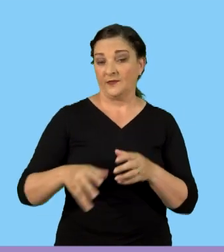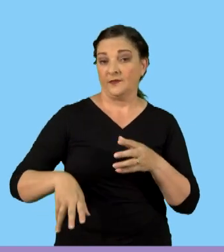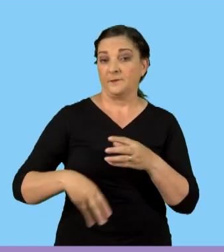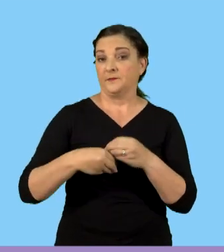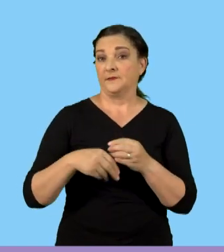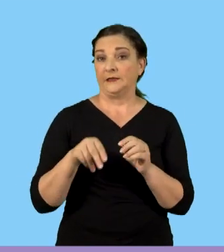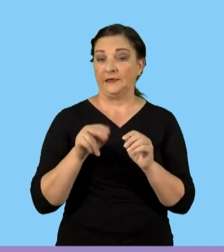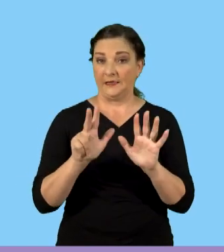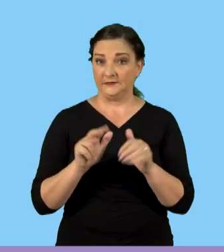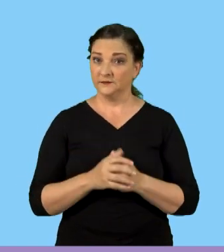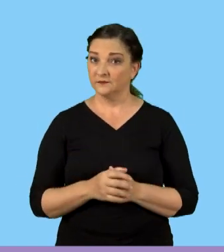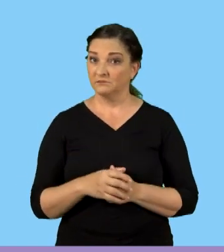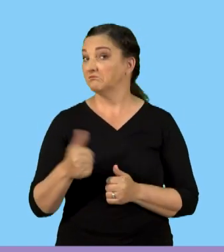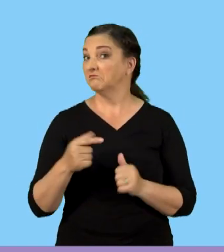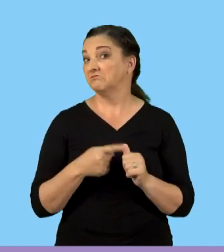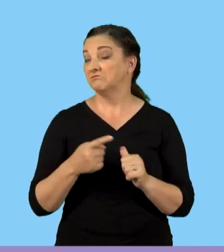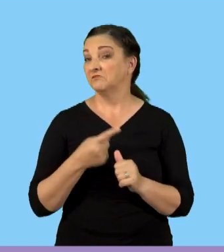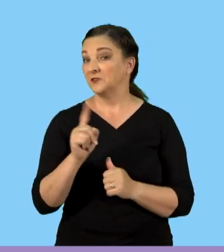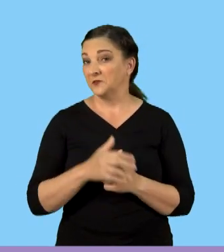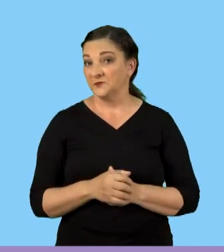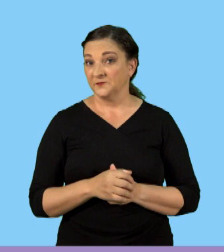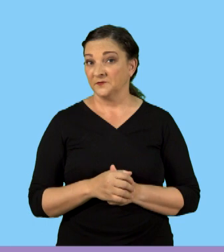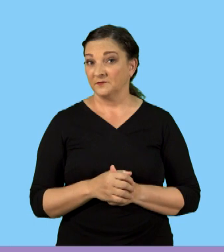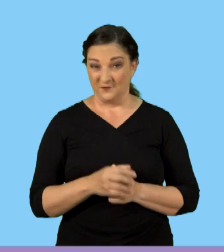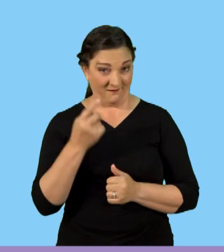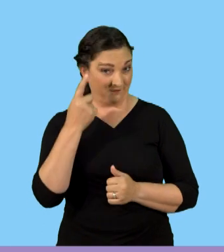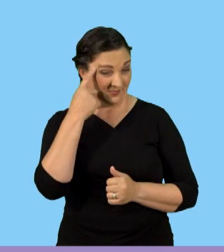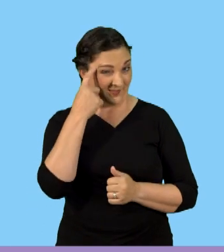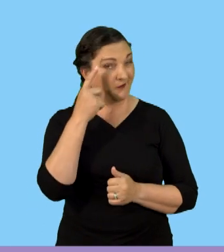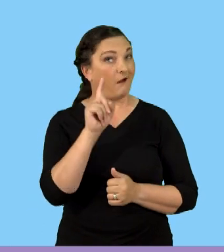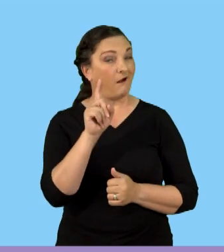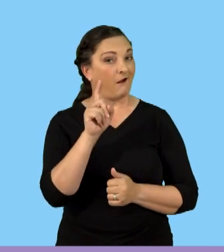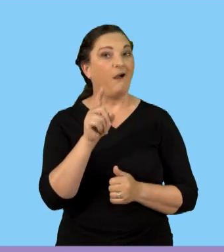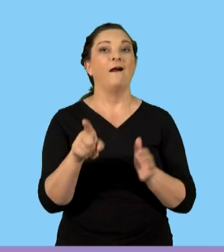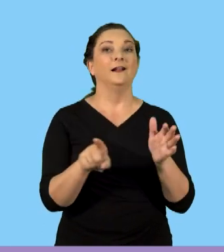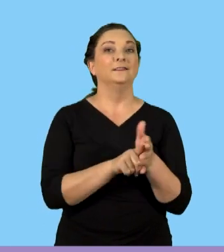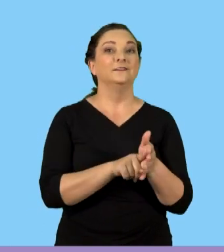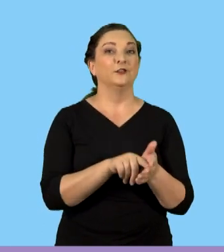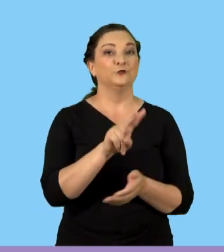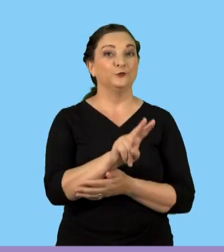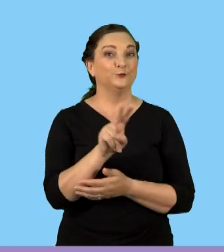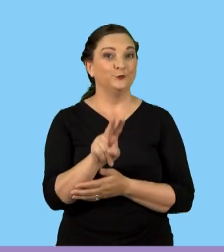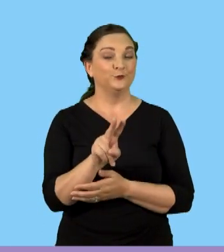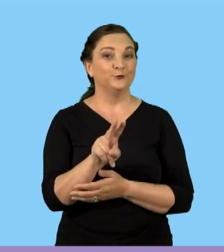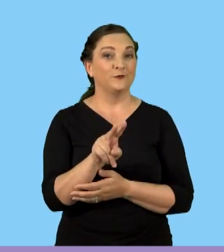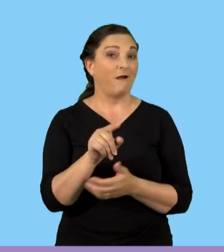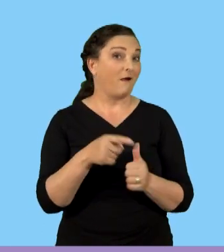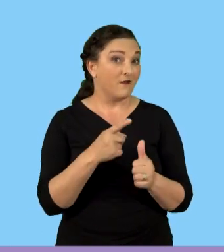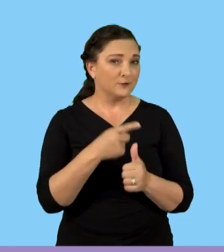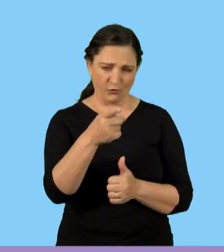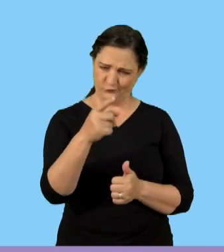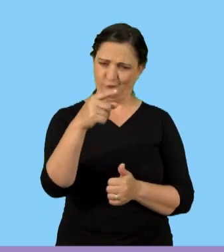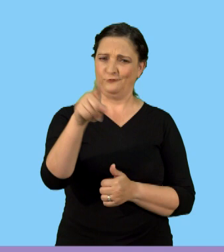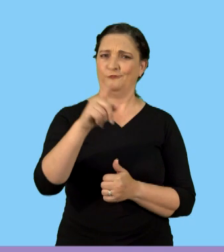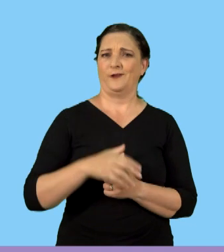15, and when we add 8, what answer are we going to get? If you are having a negative